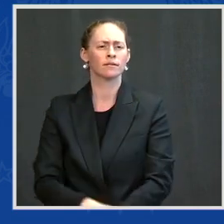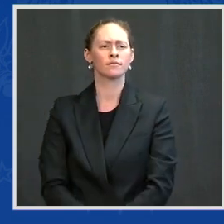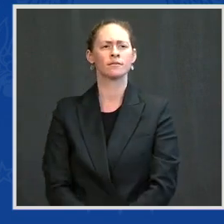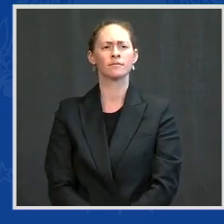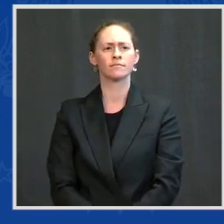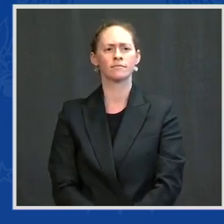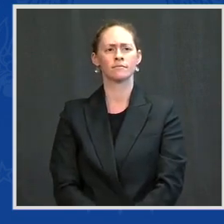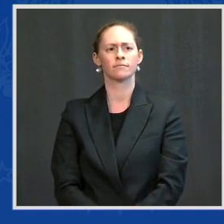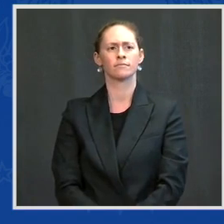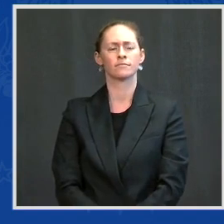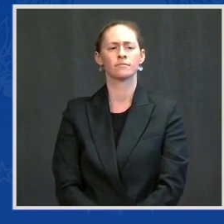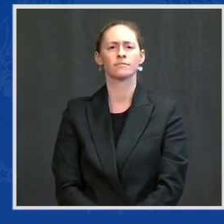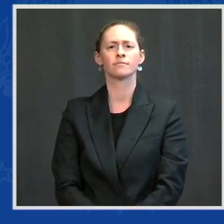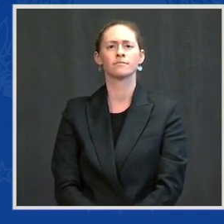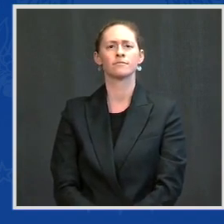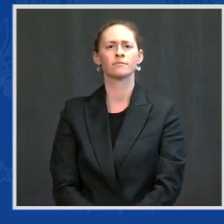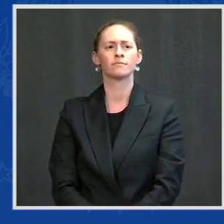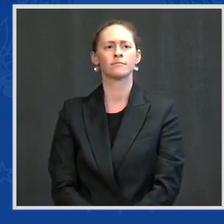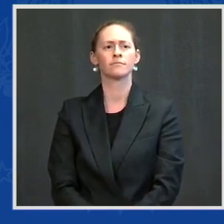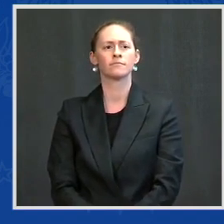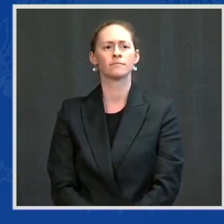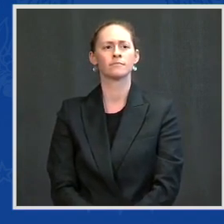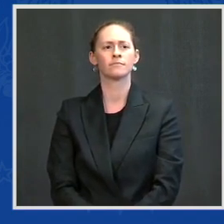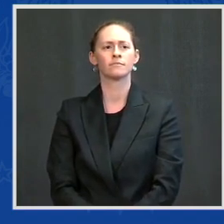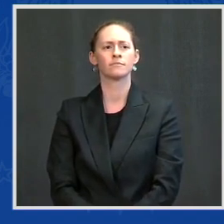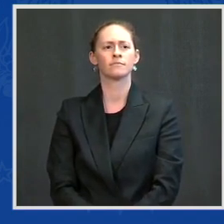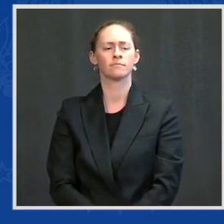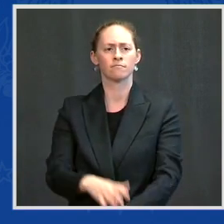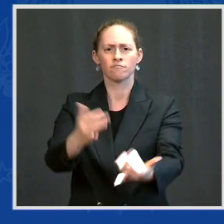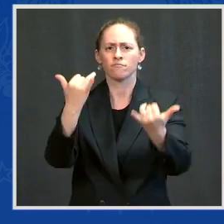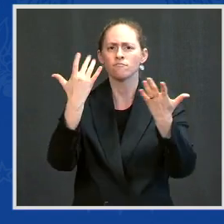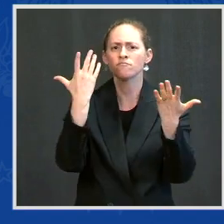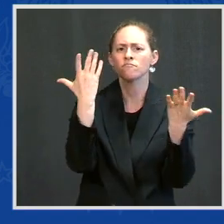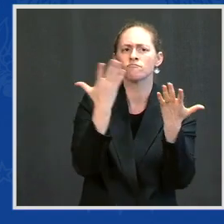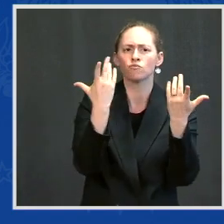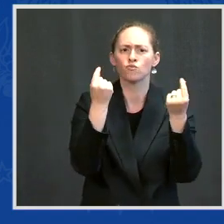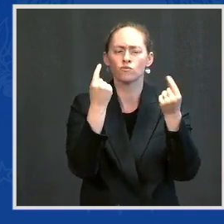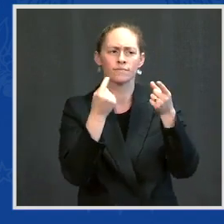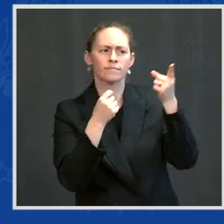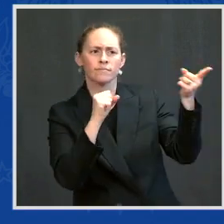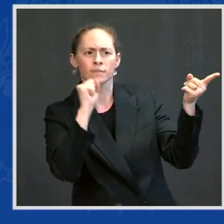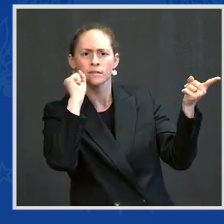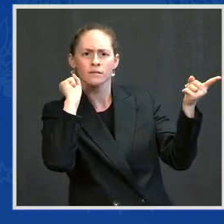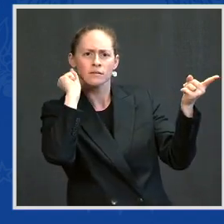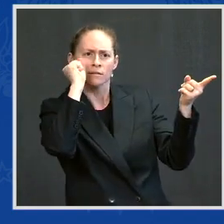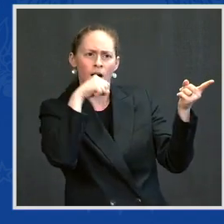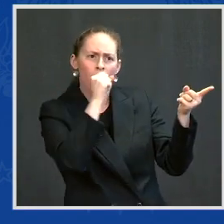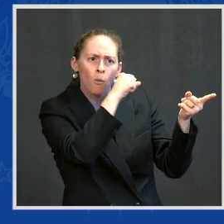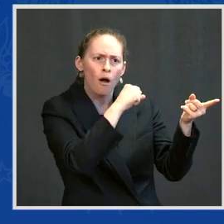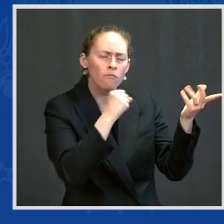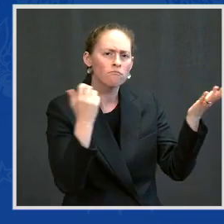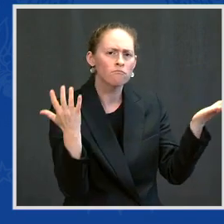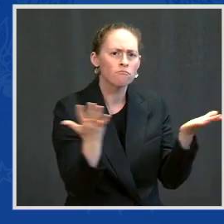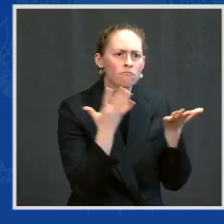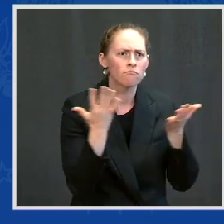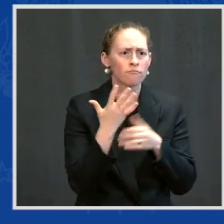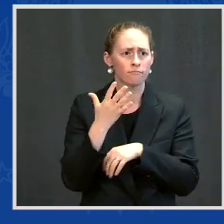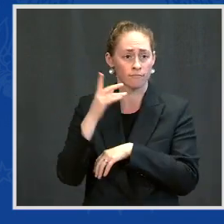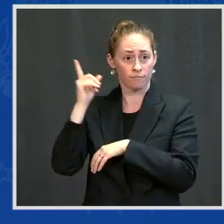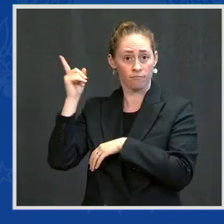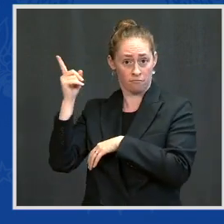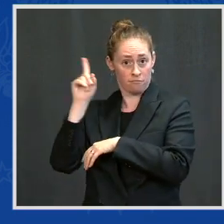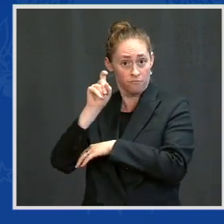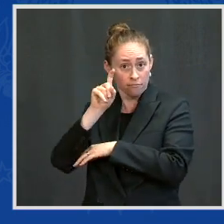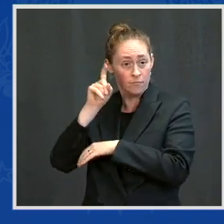scenes to Taiwan, and if President Biden has pushed you to take